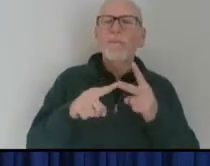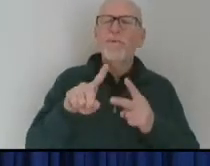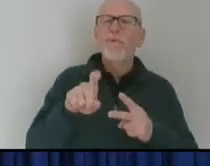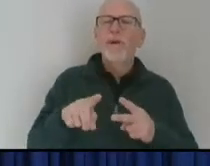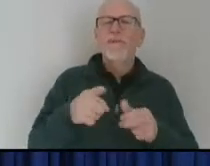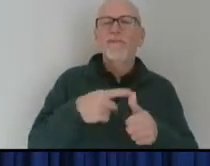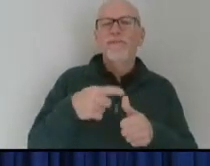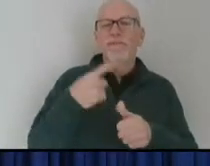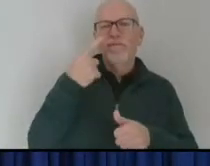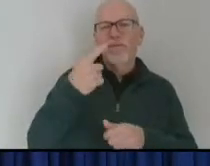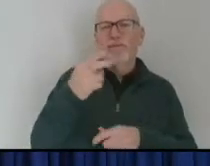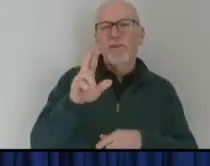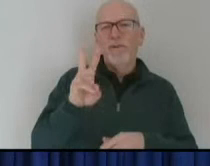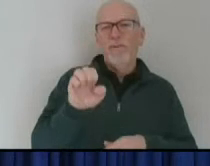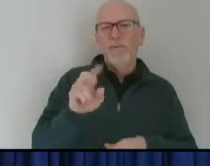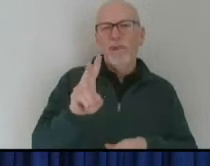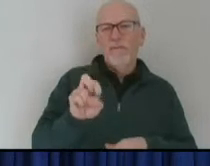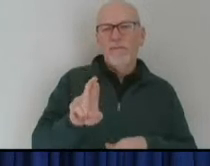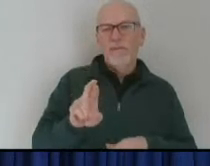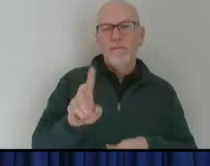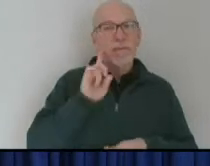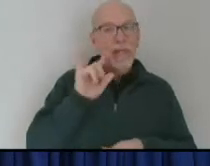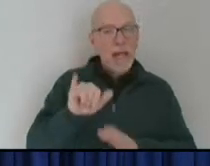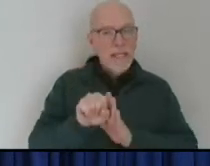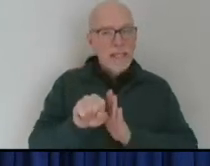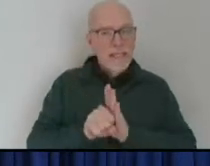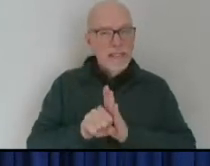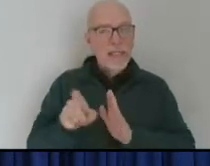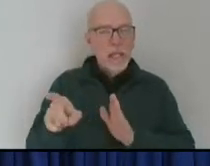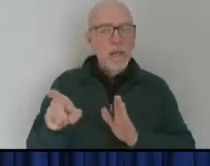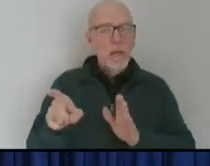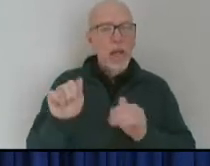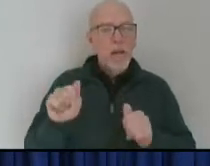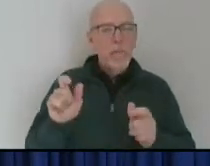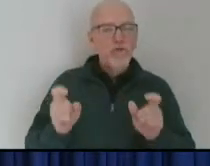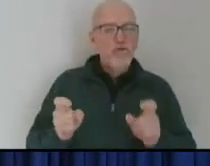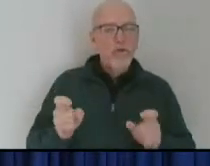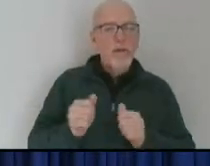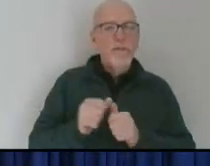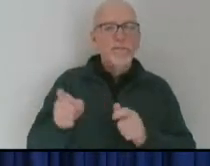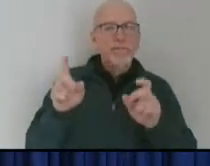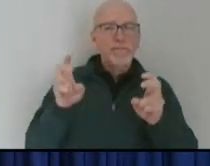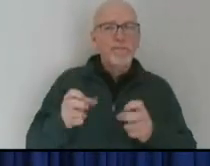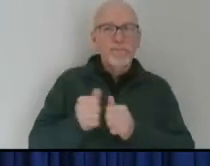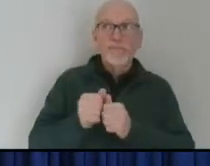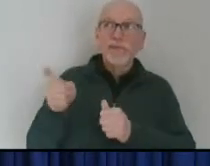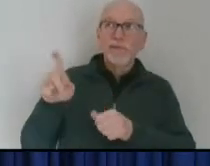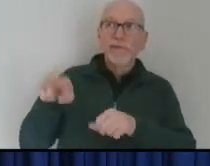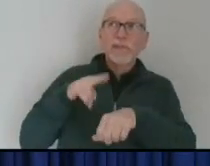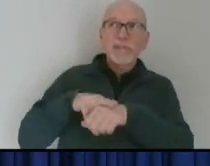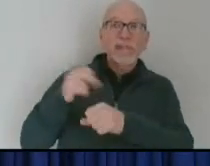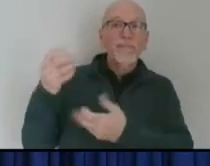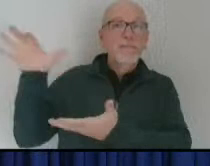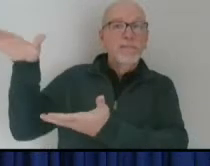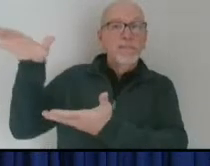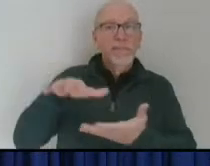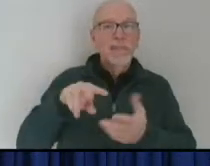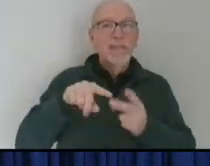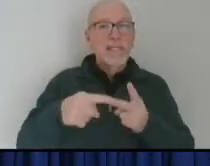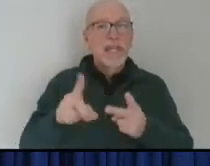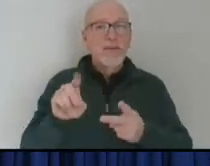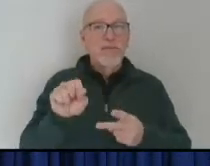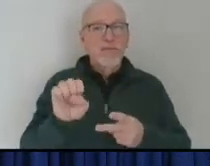for Dr. Weaver. It sounds like the state has been able to adjust with this issue with the national stockpile of those second doses, but just wanted